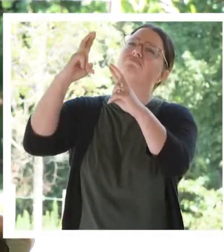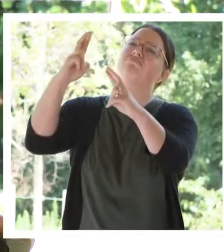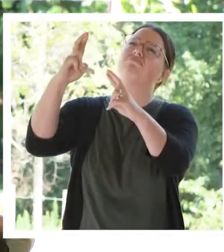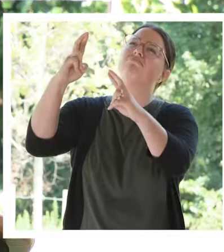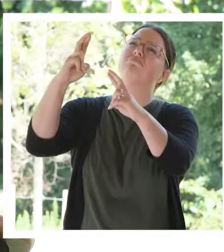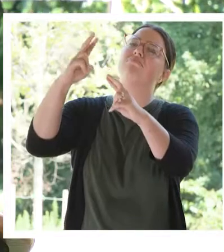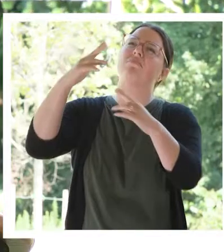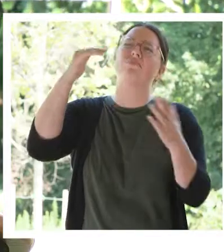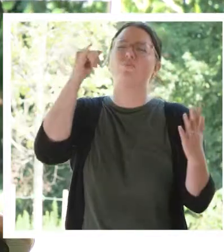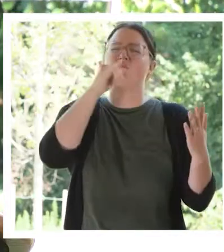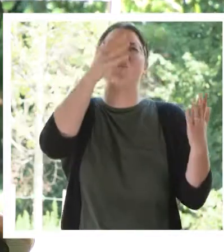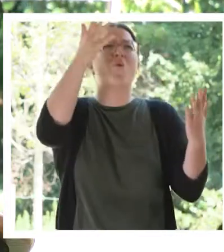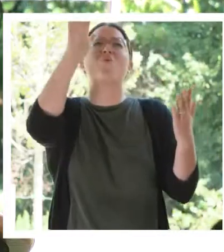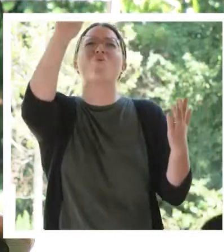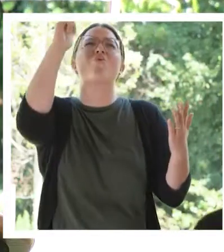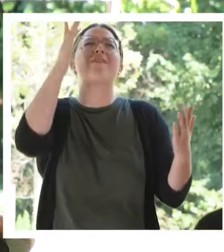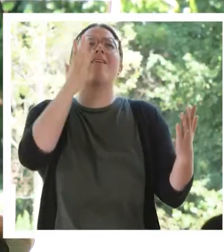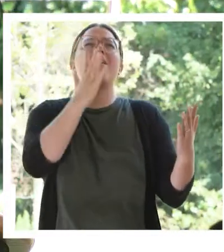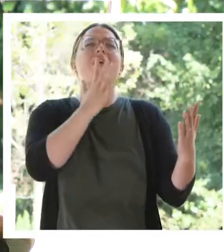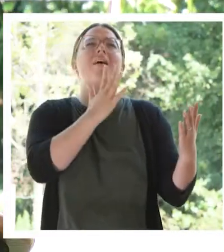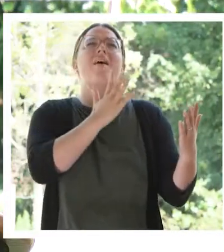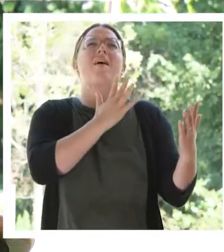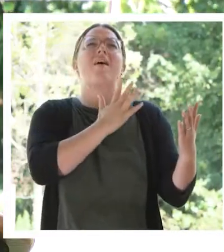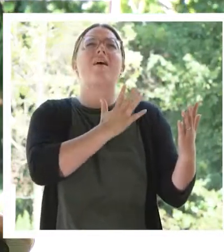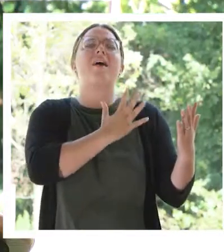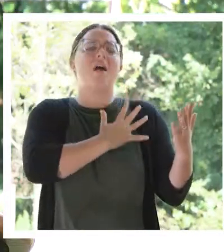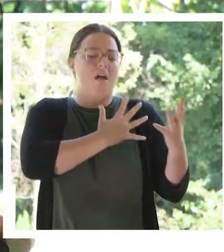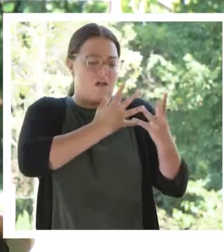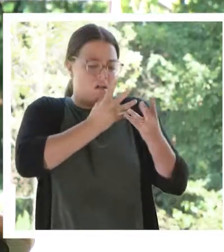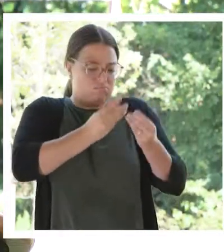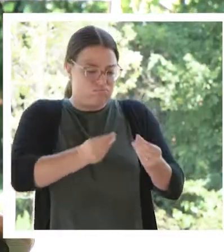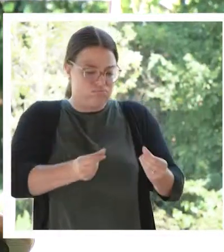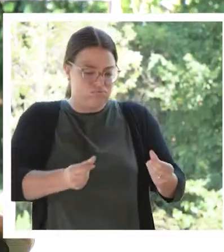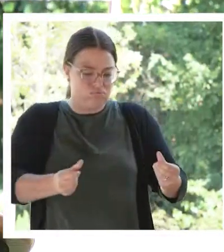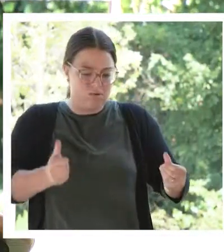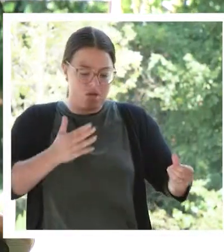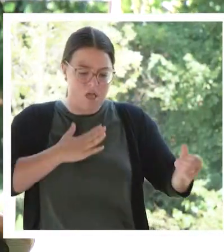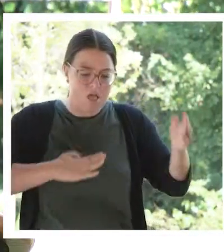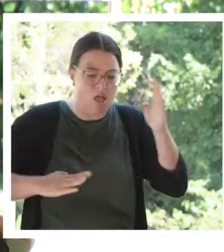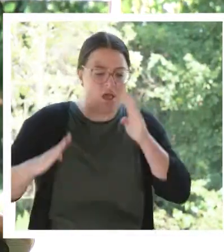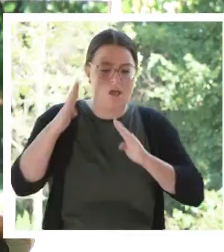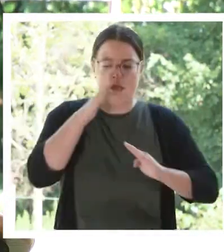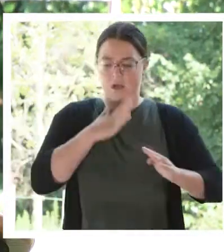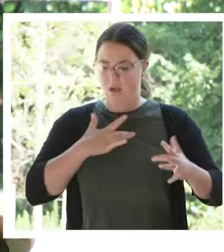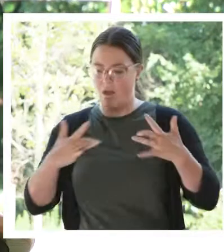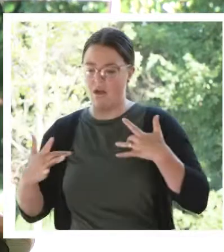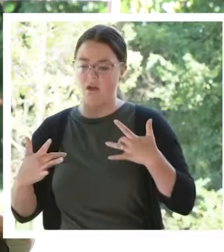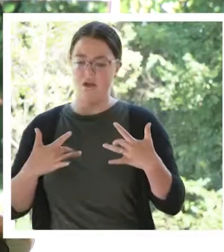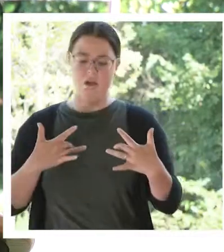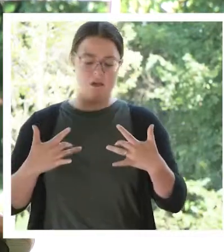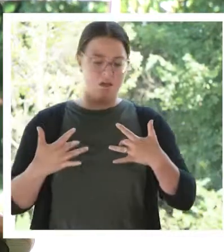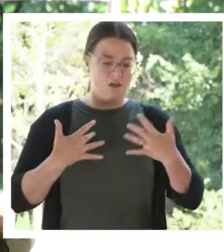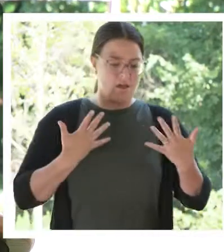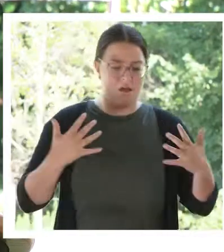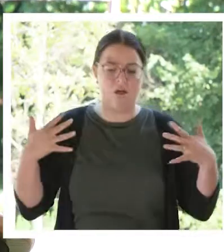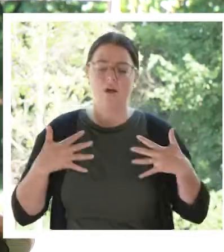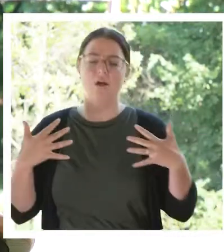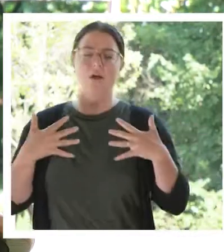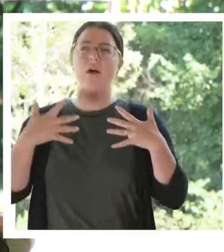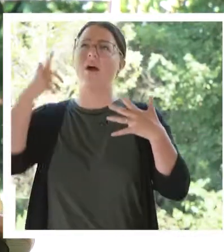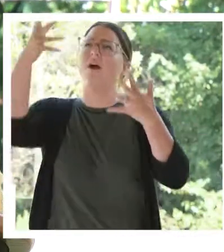fear, and grace my fears